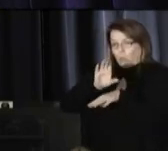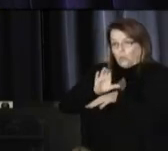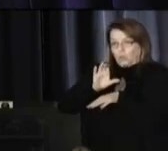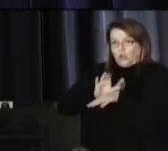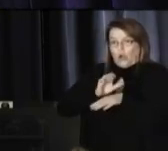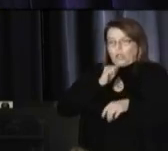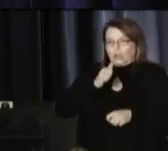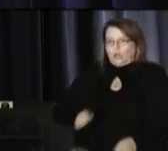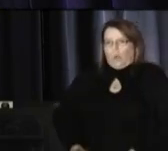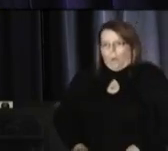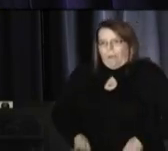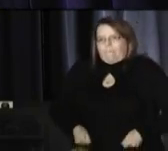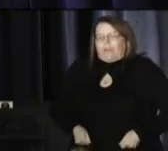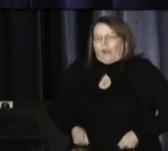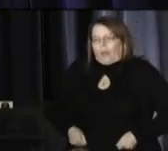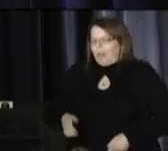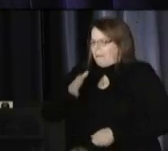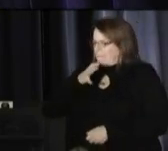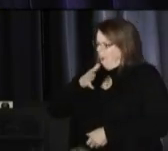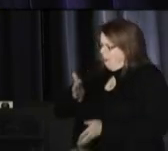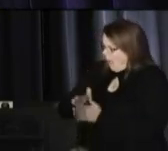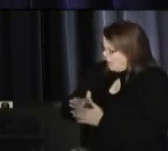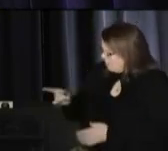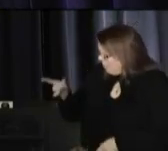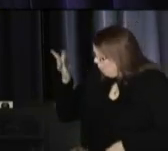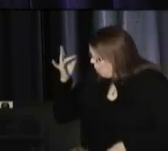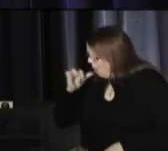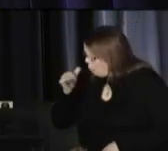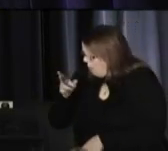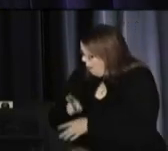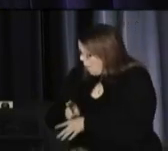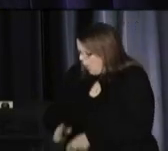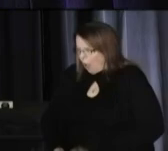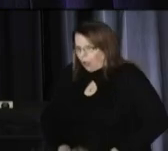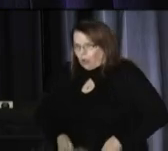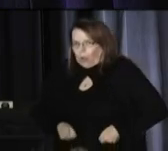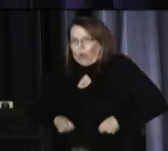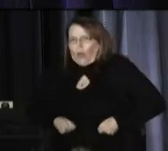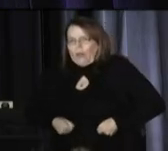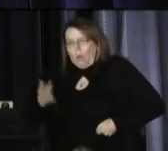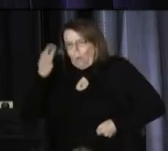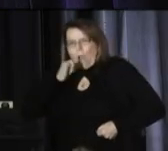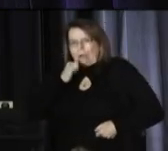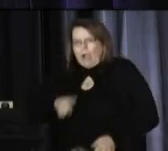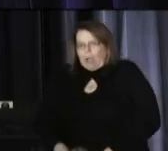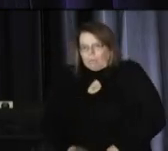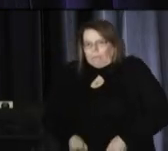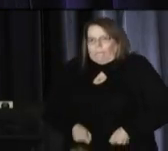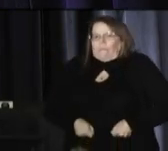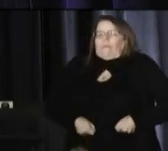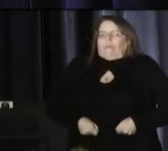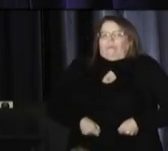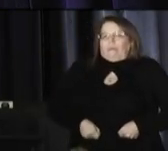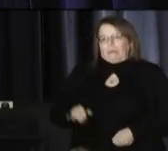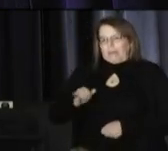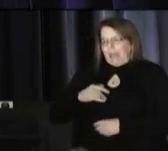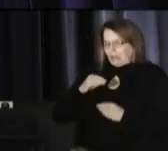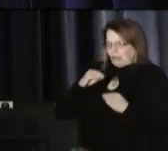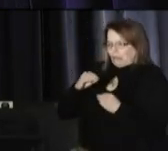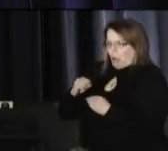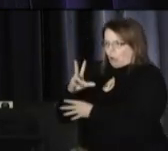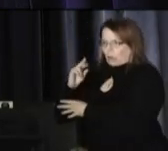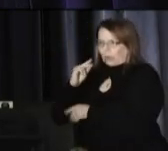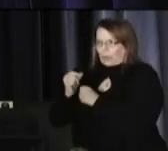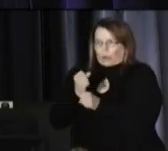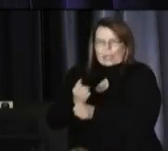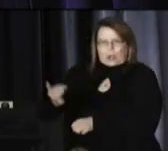unbound. She asks why you aren't wearing a girdle, why you aren't sucking in the way she taught you 30 years ago, and